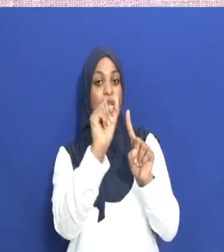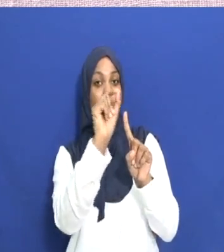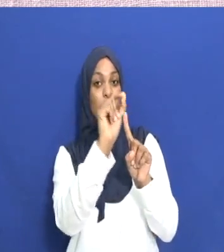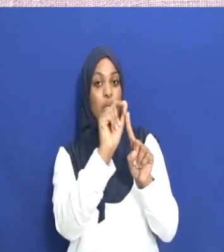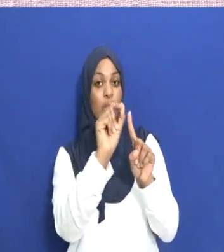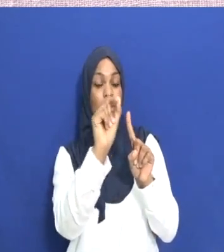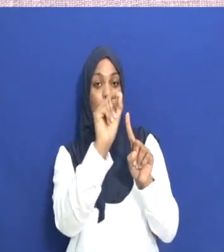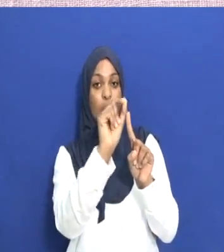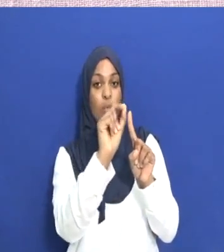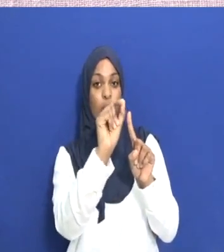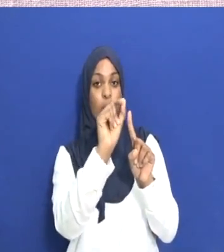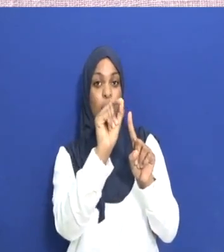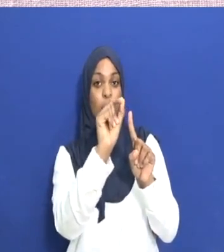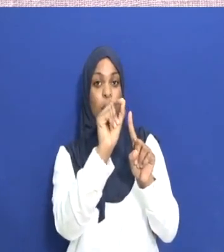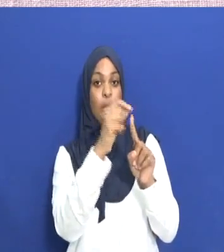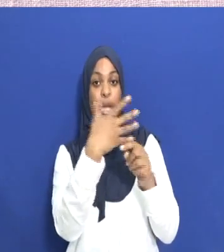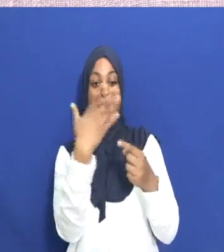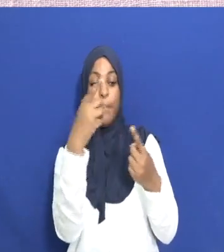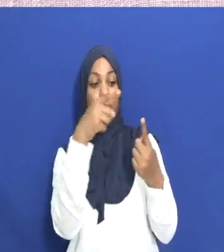number 1,